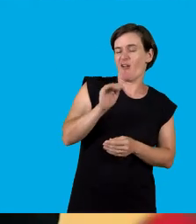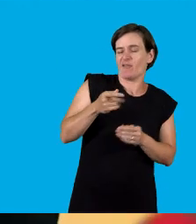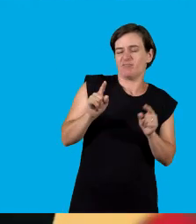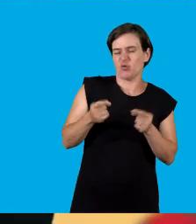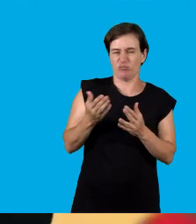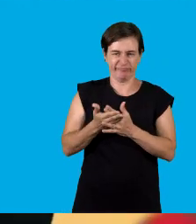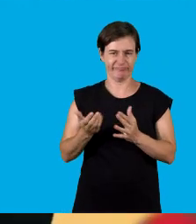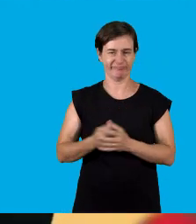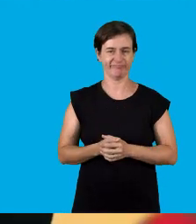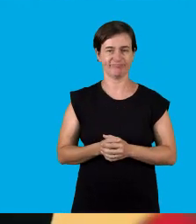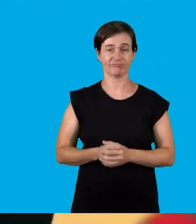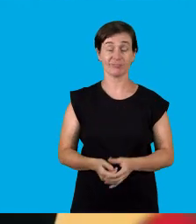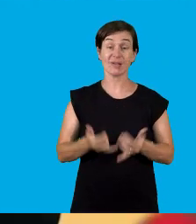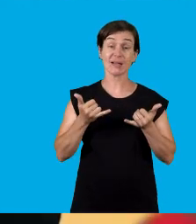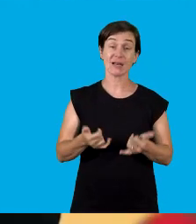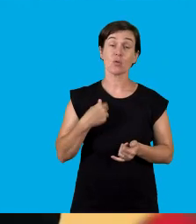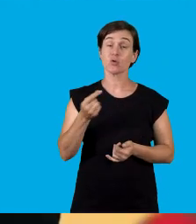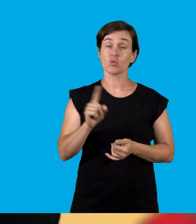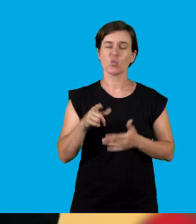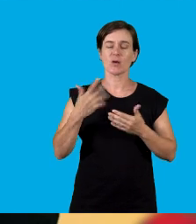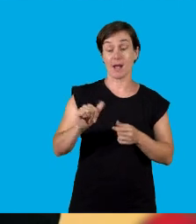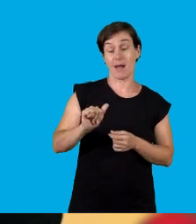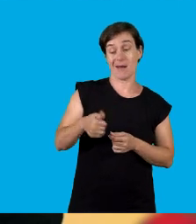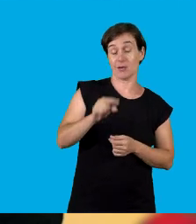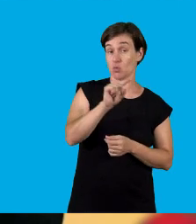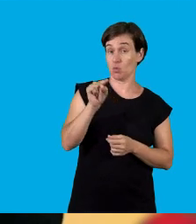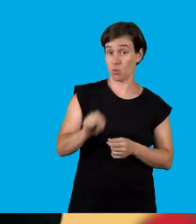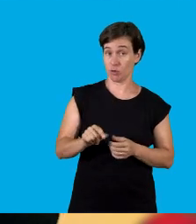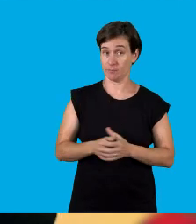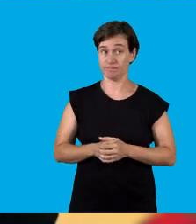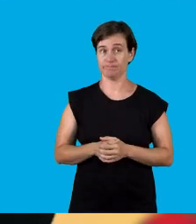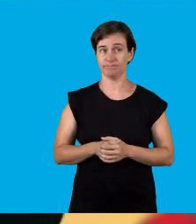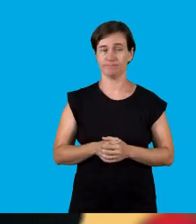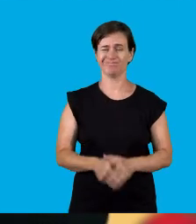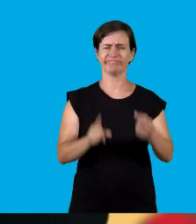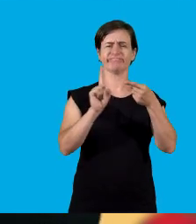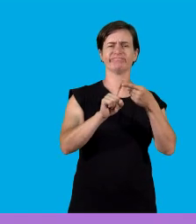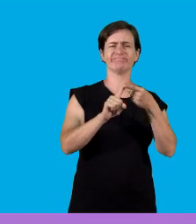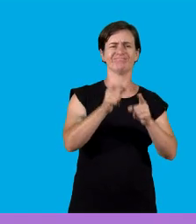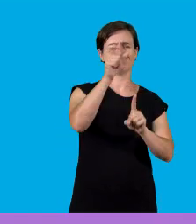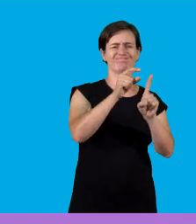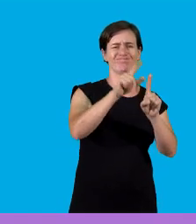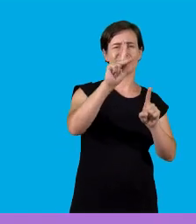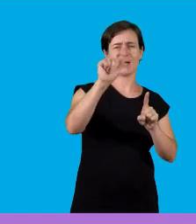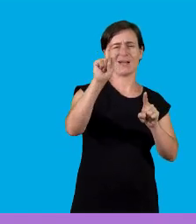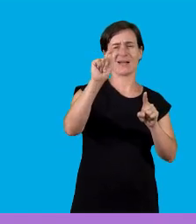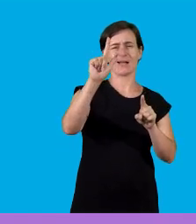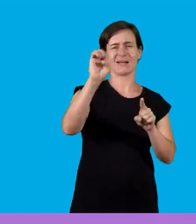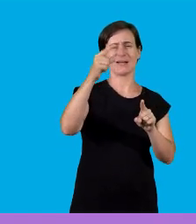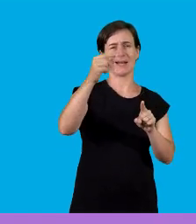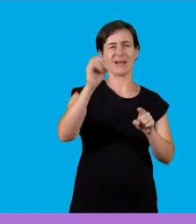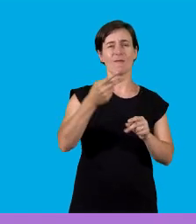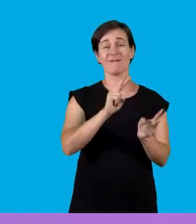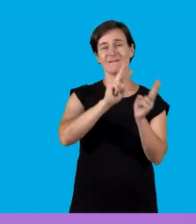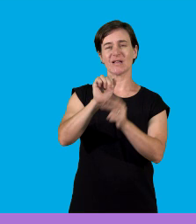Guys, welcome back after that short advert break. Let us now look at our next question. Right, so I'm saying here, Katlego recently visited